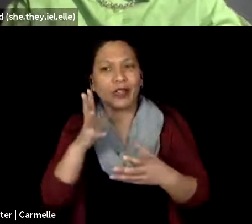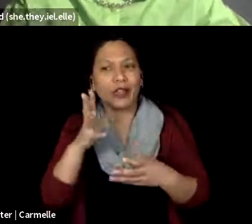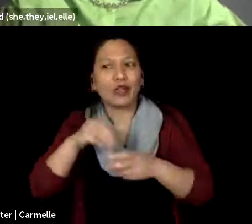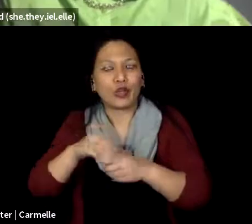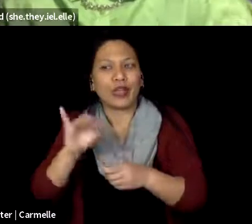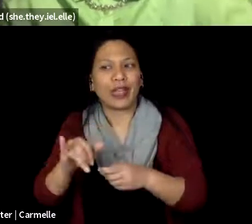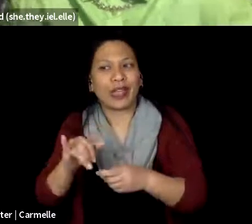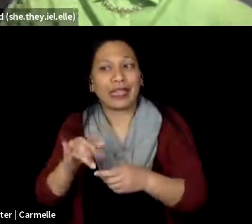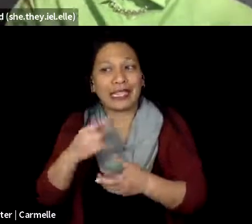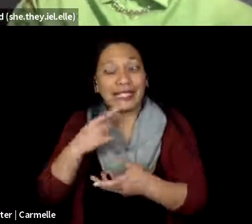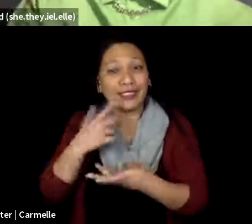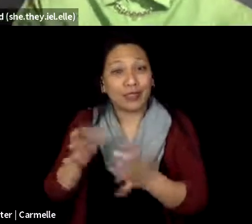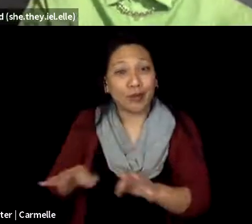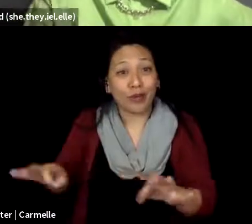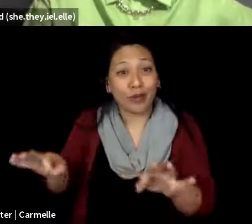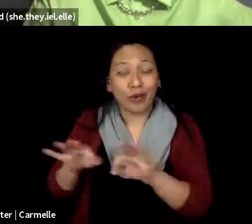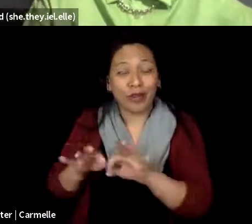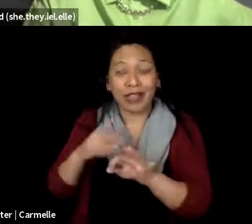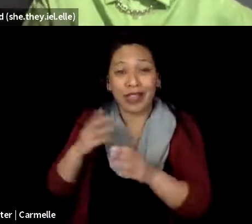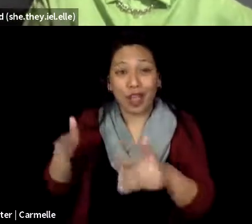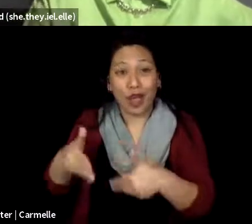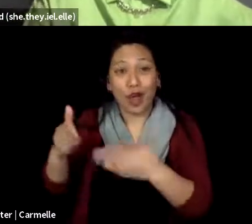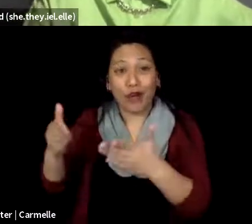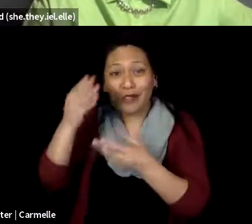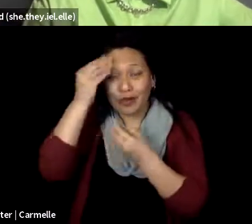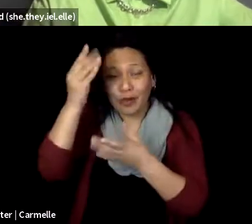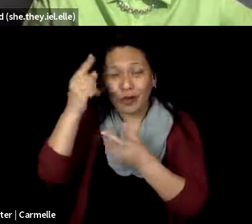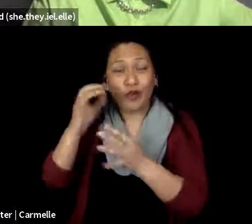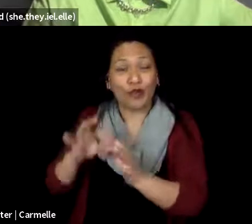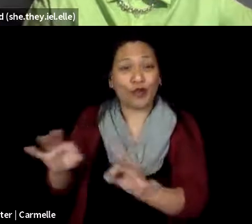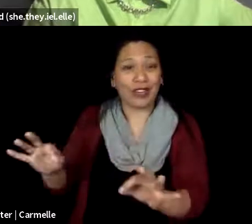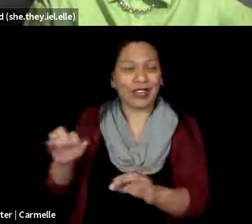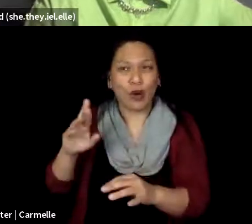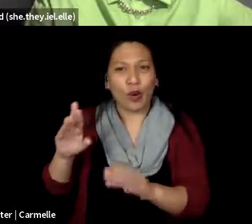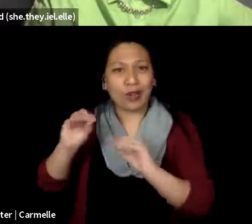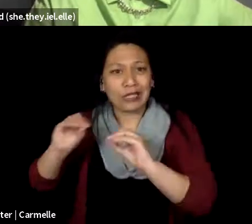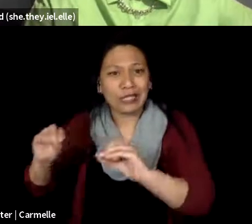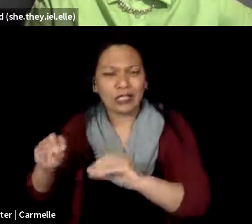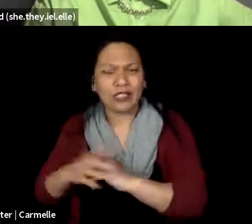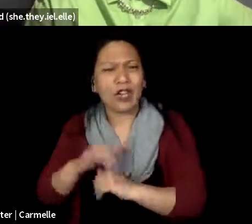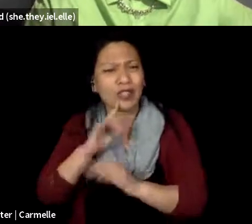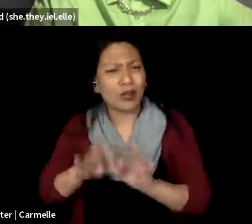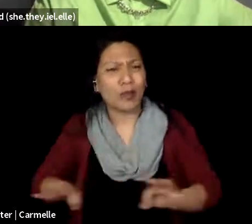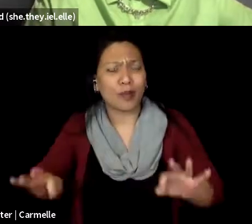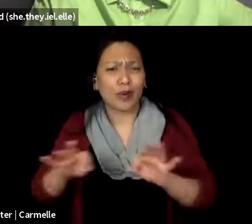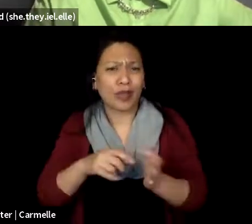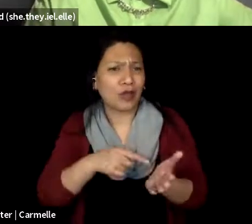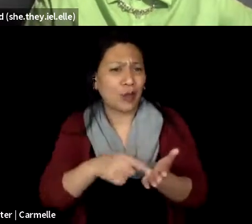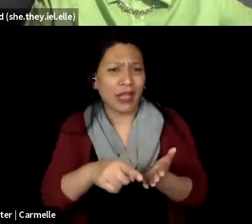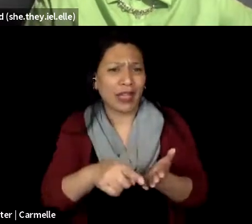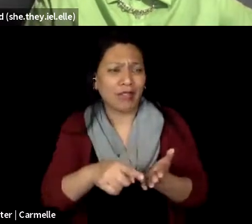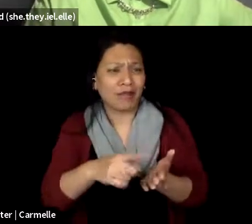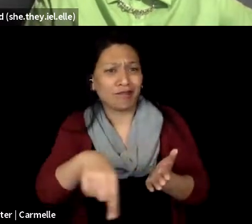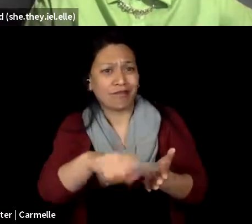because I think it is important that we as artists who do this extra labor do get paid for it.